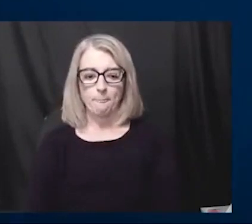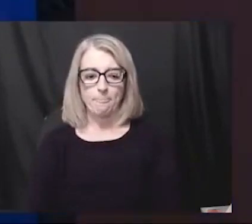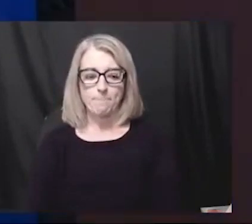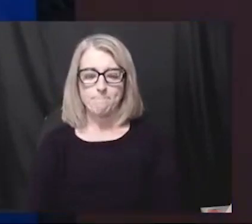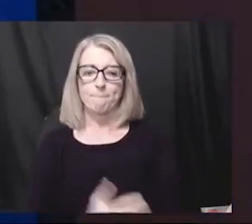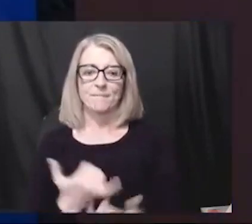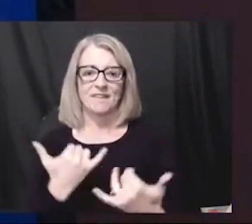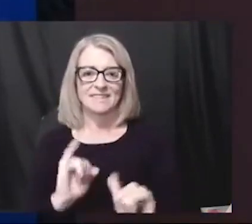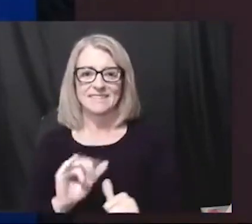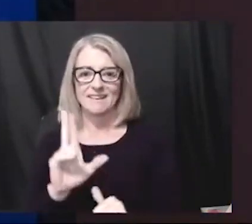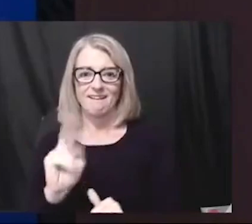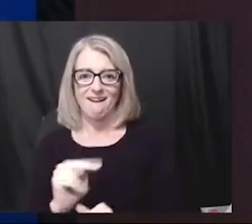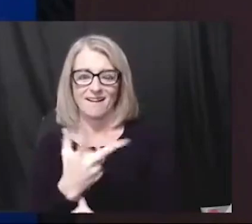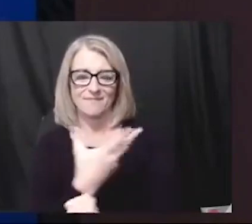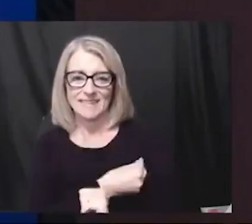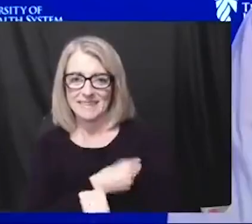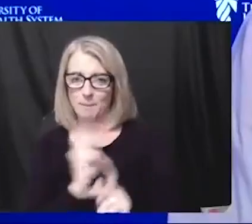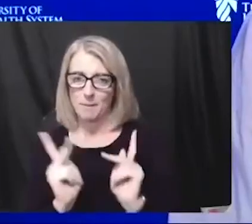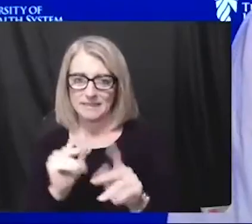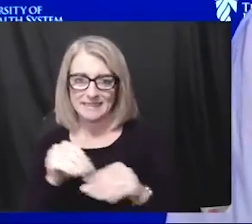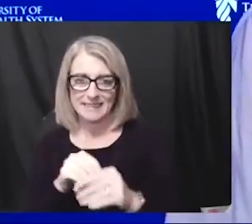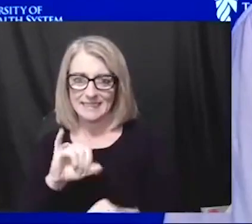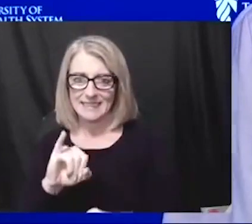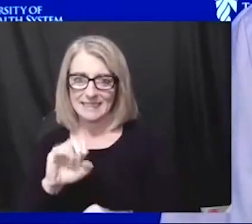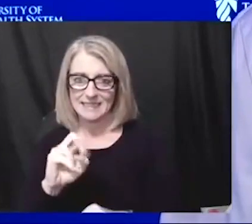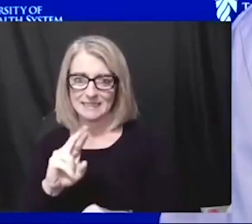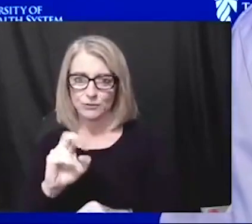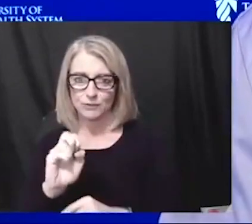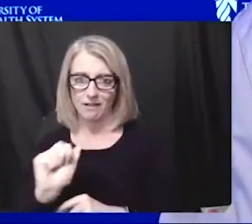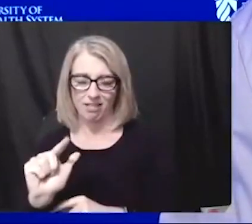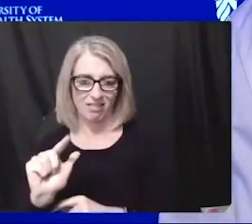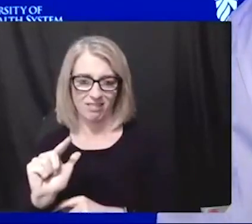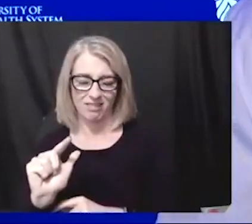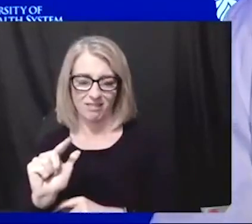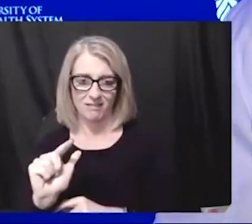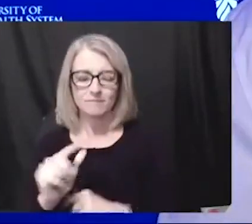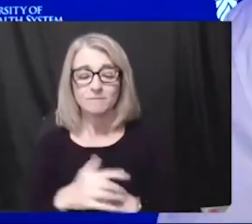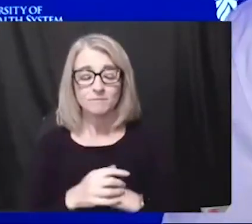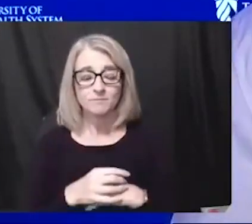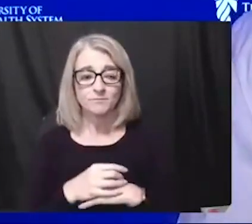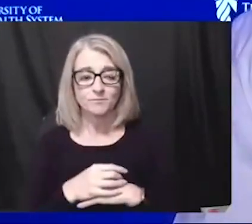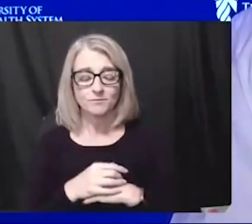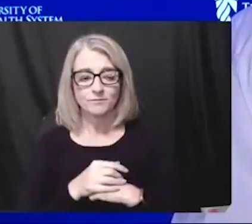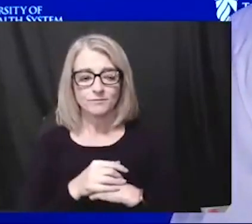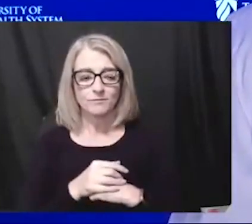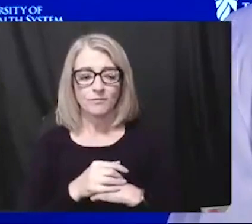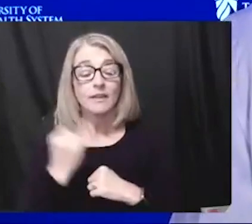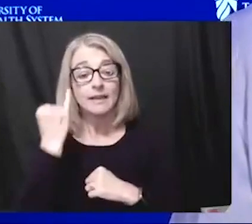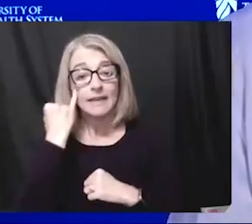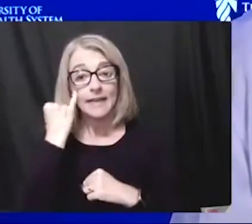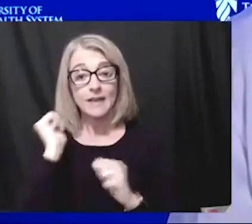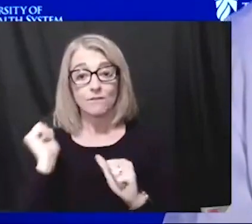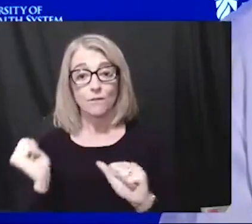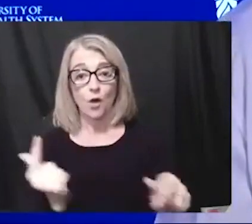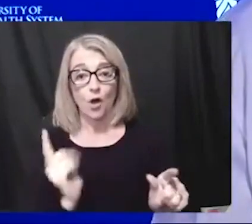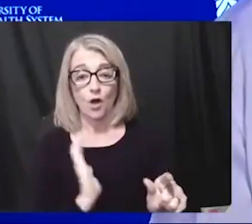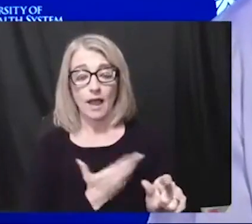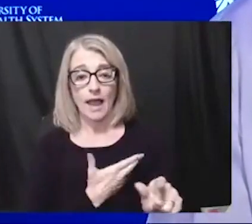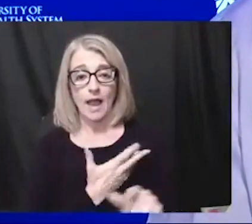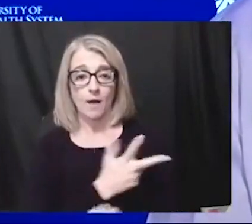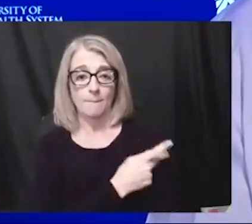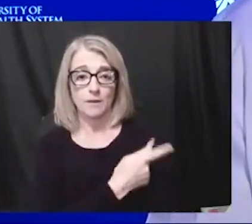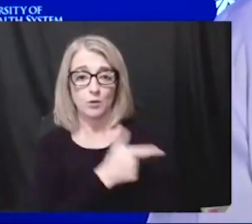of hard work and just trying to get up every day and do your job and try and keep people safe. But I think more to what you said, it's really about